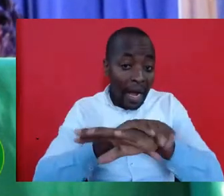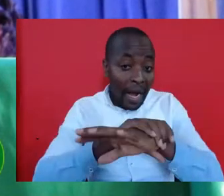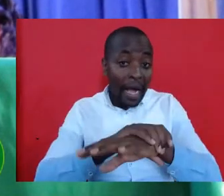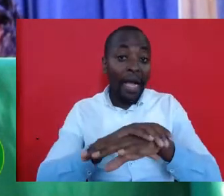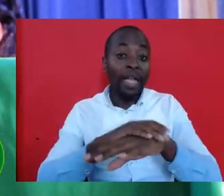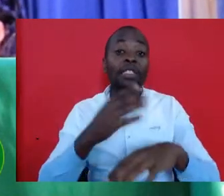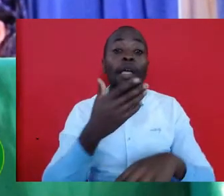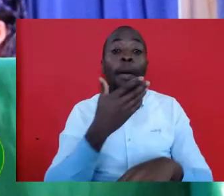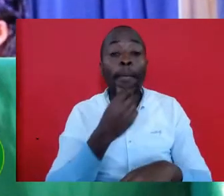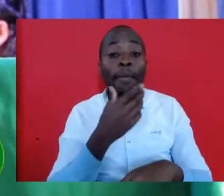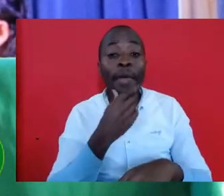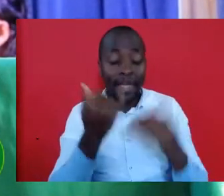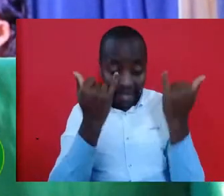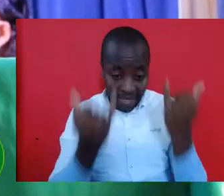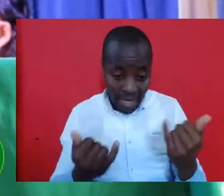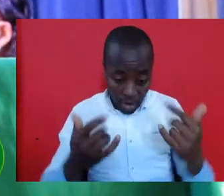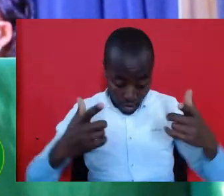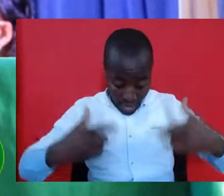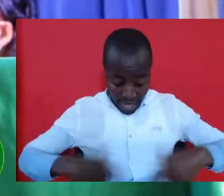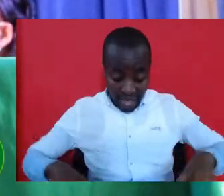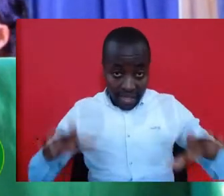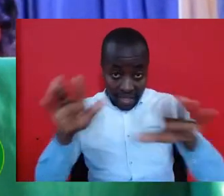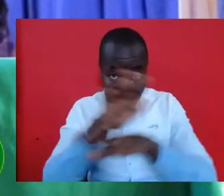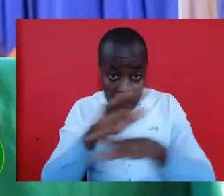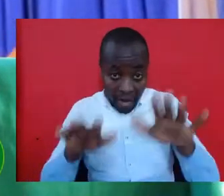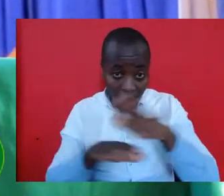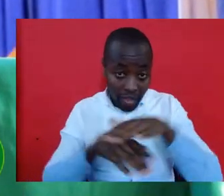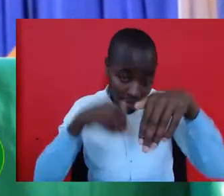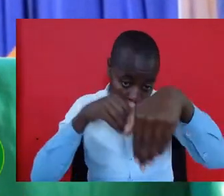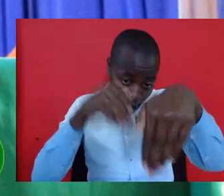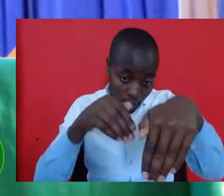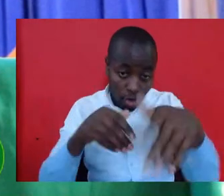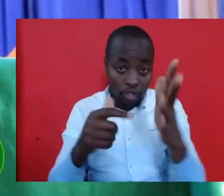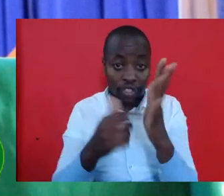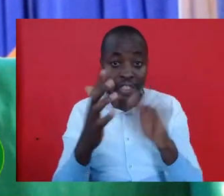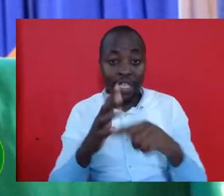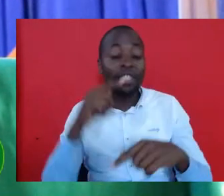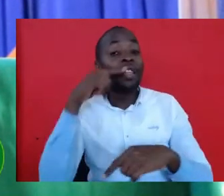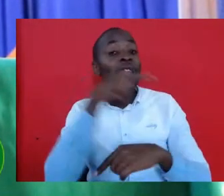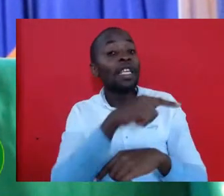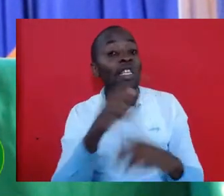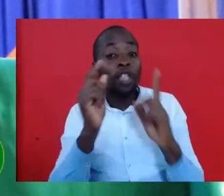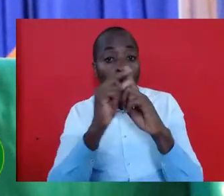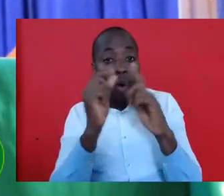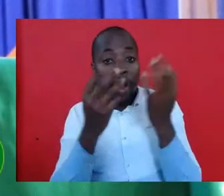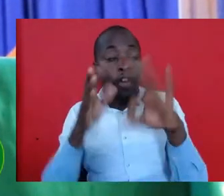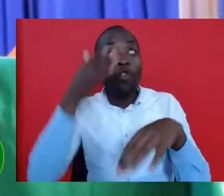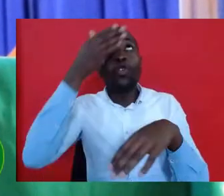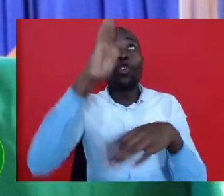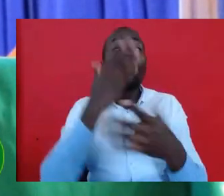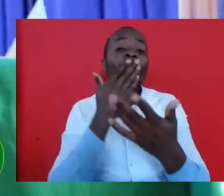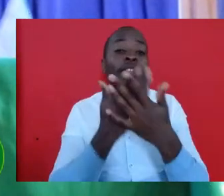shore, left everything and followed him. This is the word of the Lord.